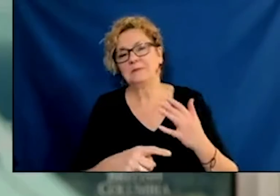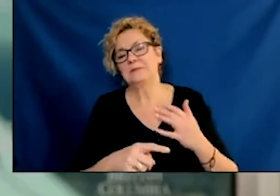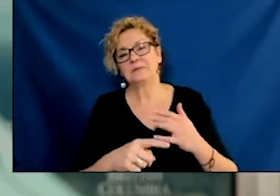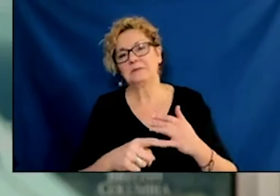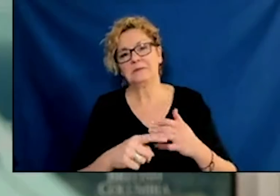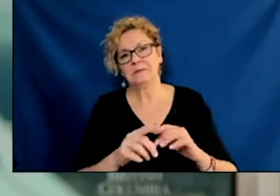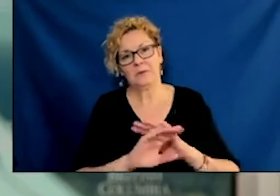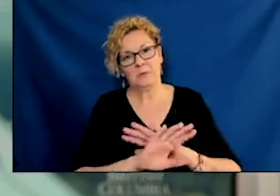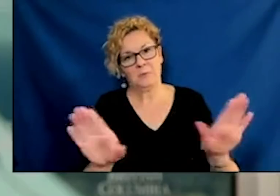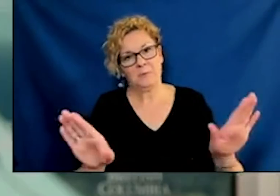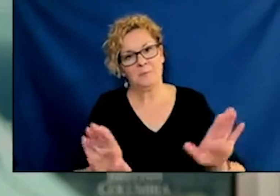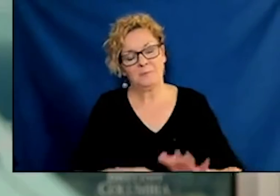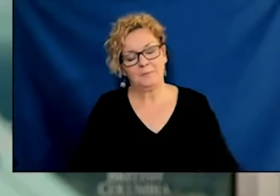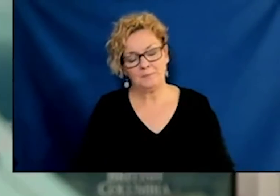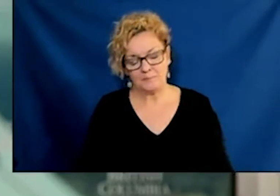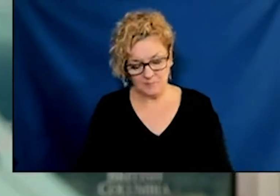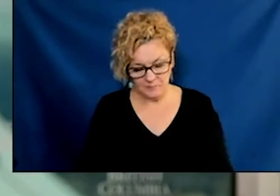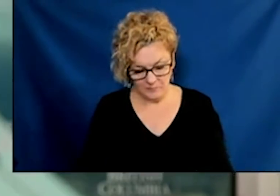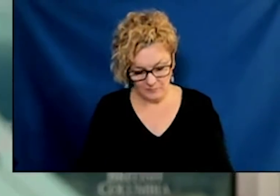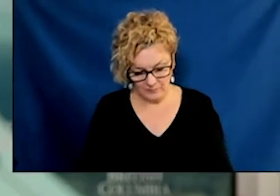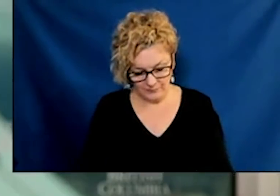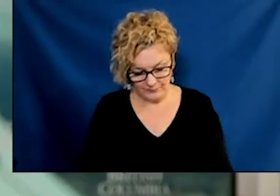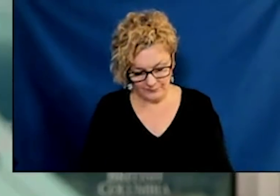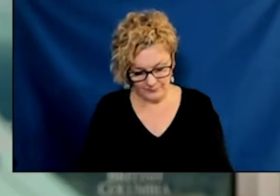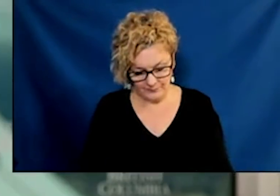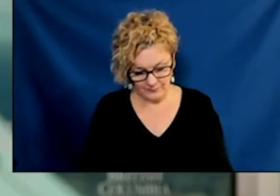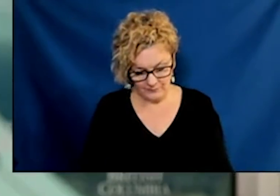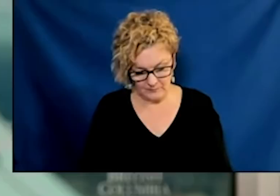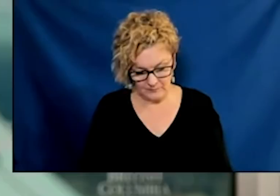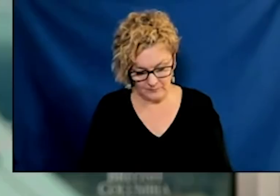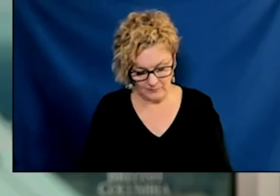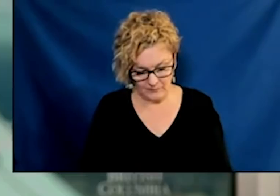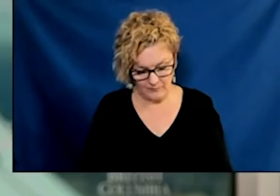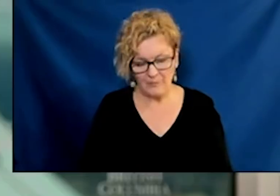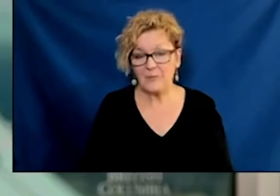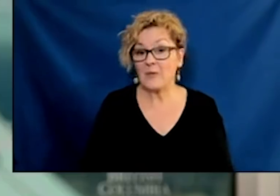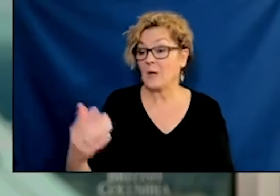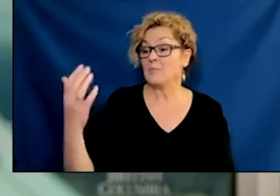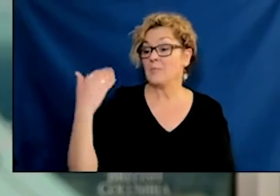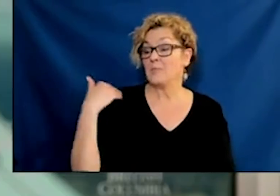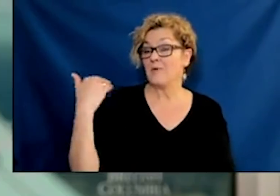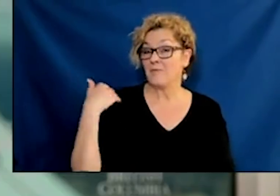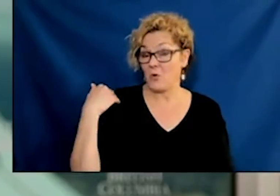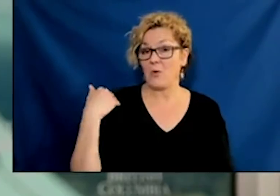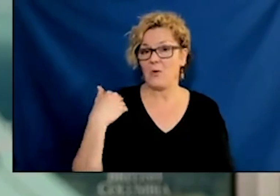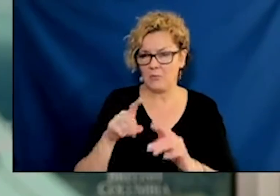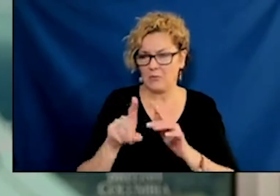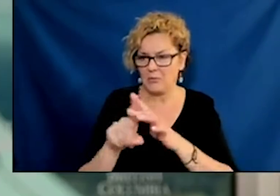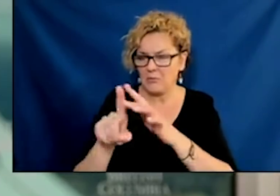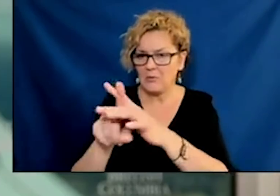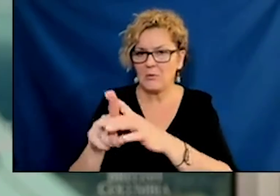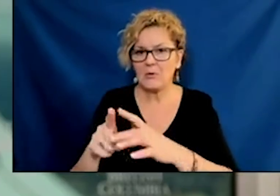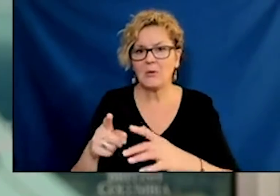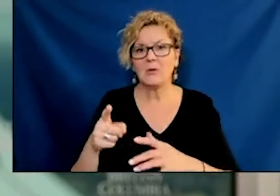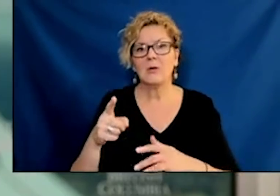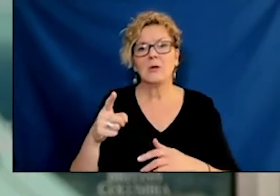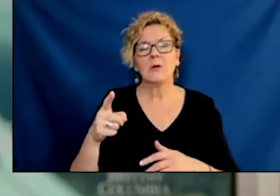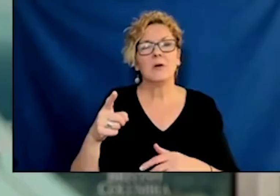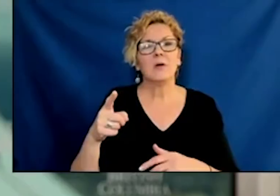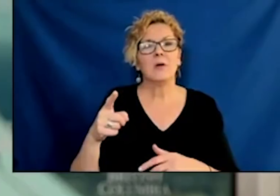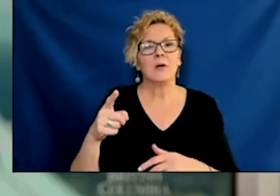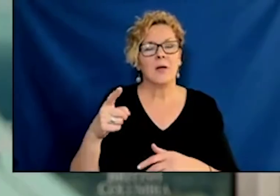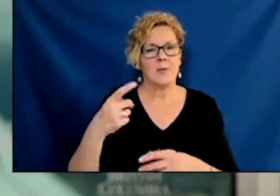health around Kelowna. And at the time, Dr. Henry and medical health officers responded with rules